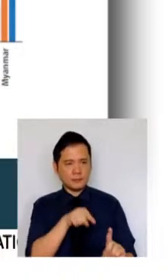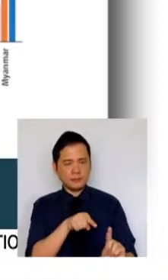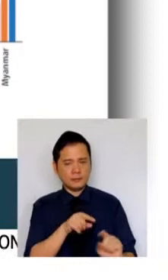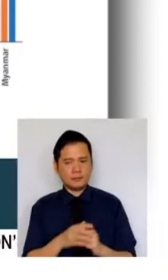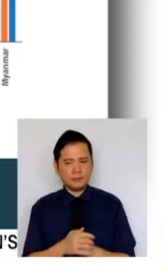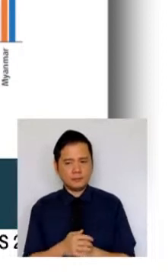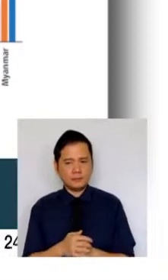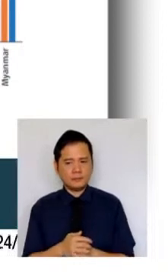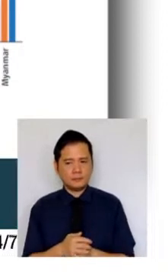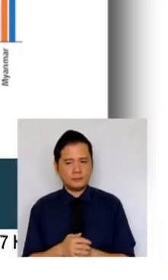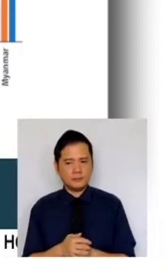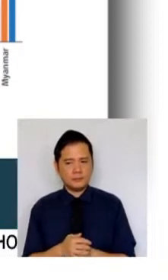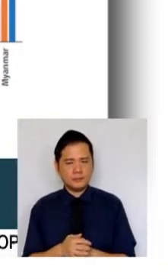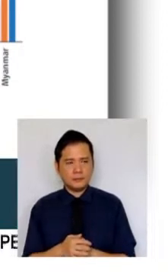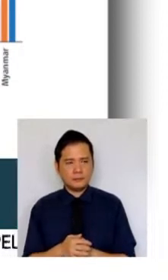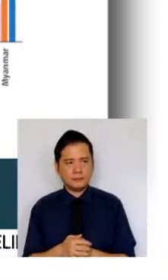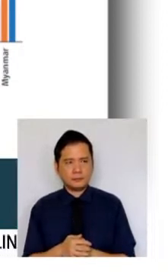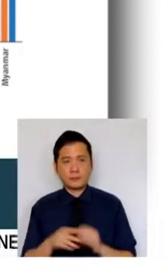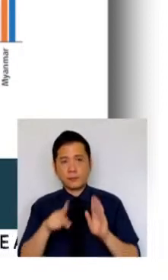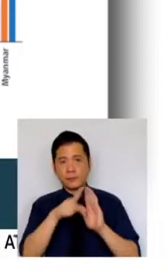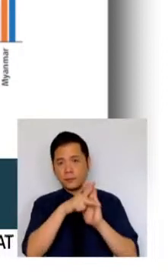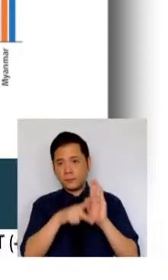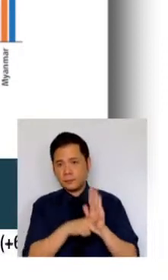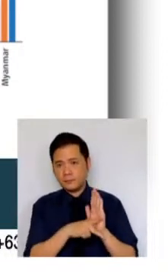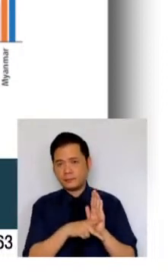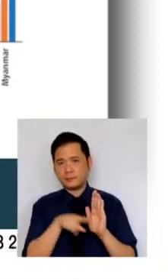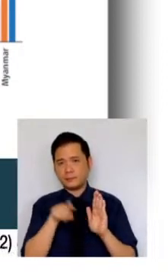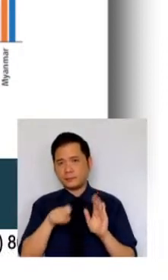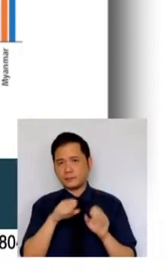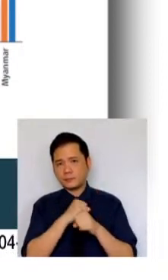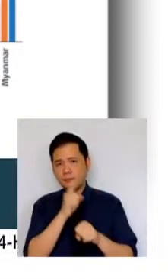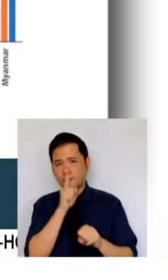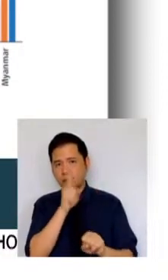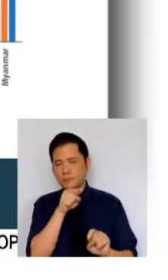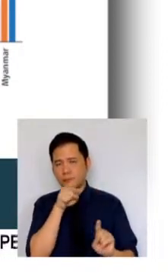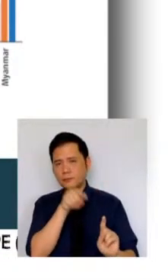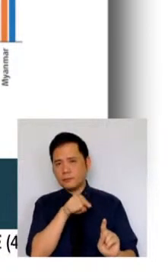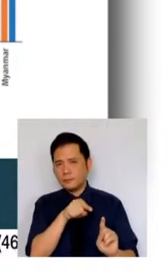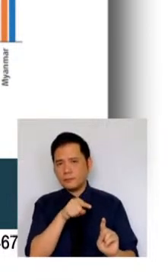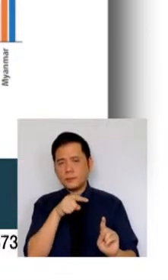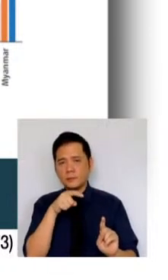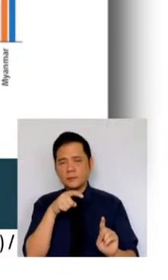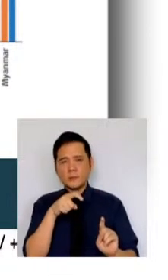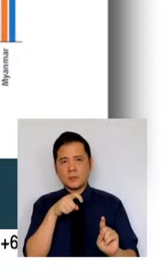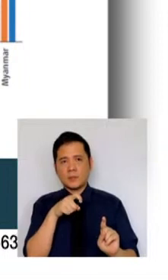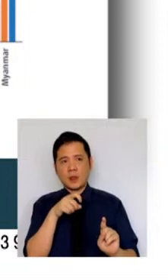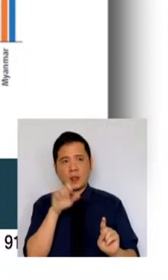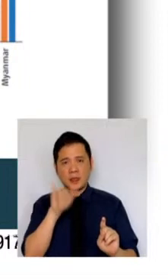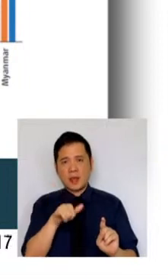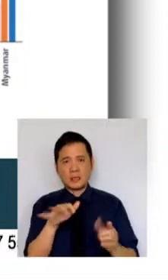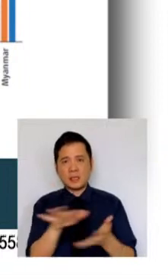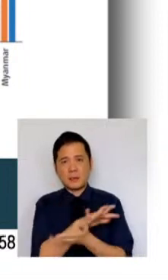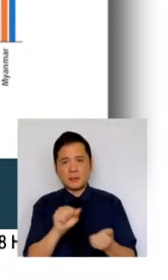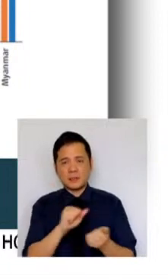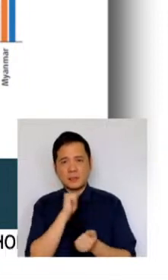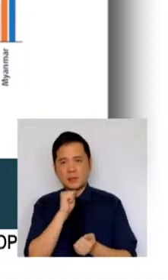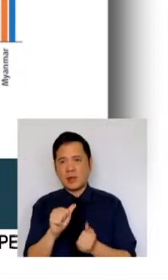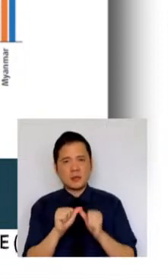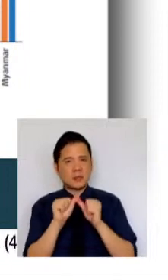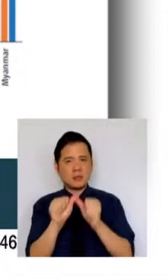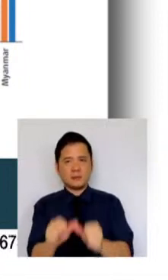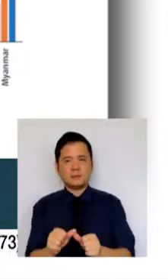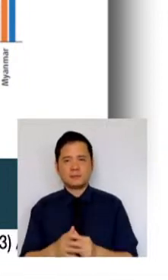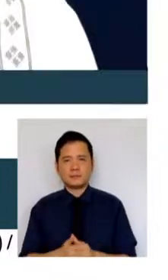that policy should ensure that the scar there would be as low as possible. And, yeah. And we're not even